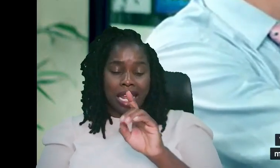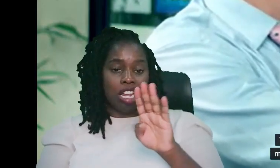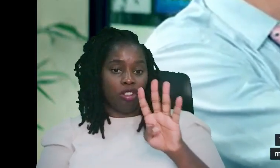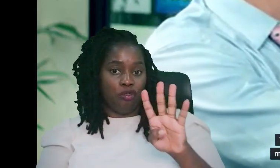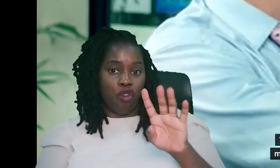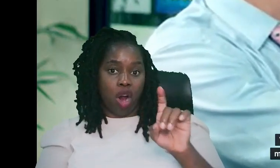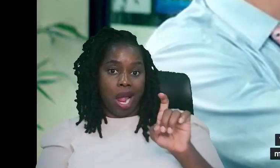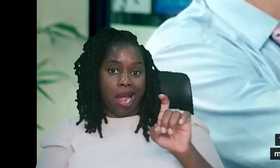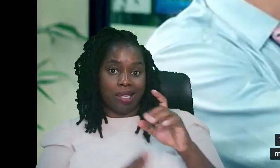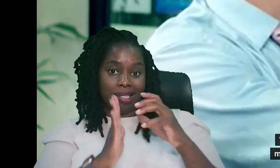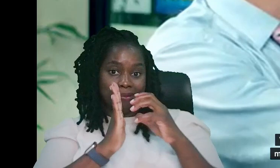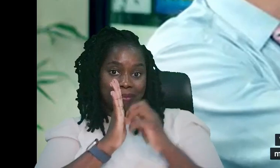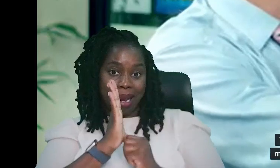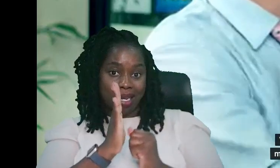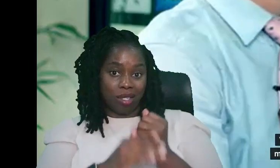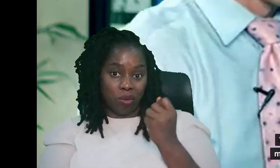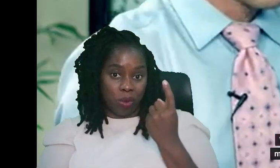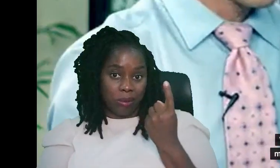minus 1.